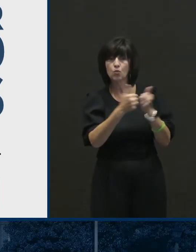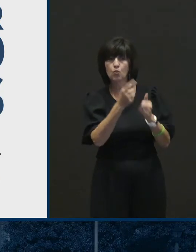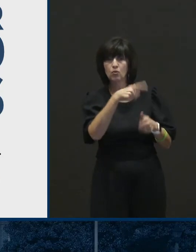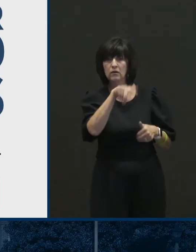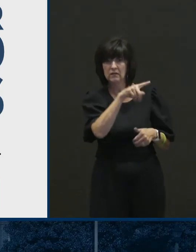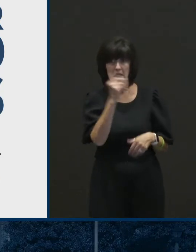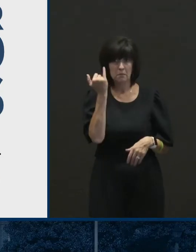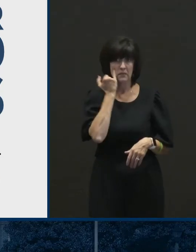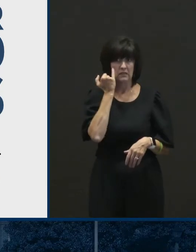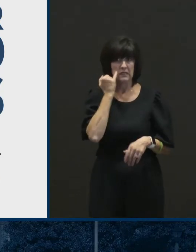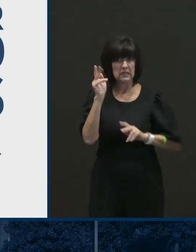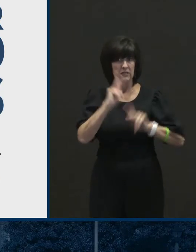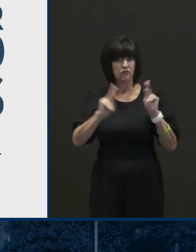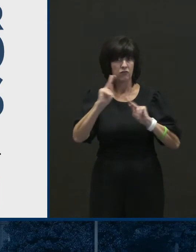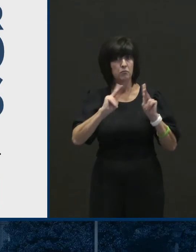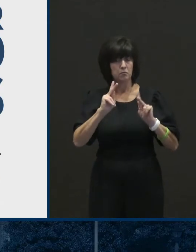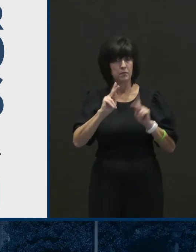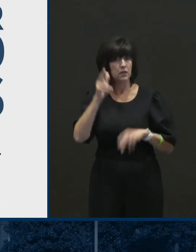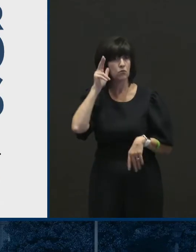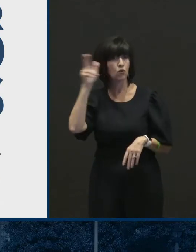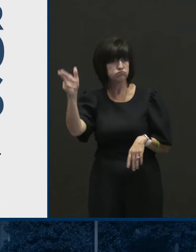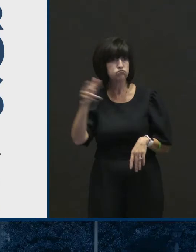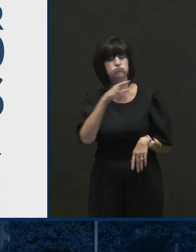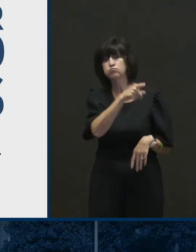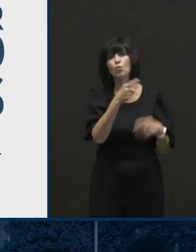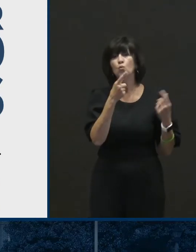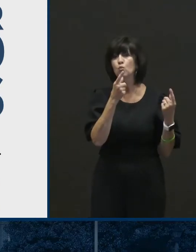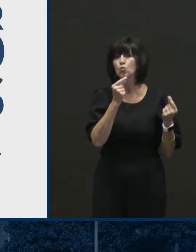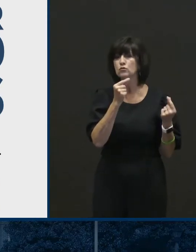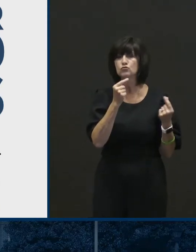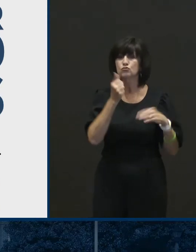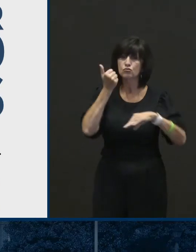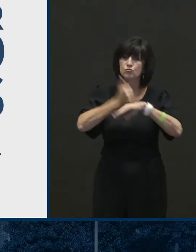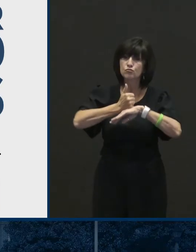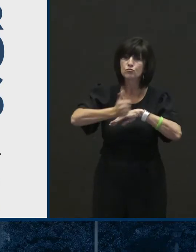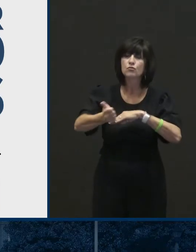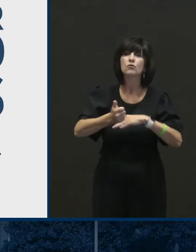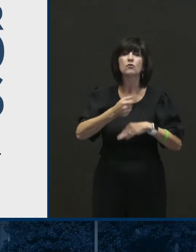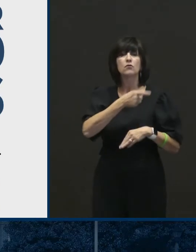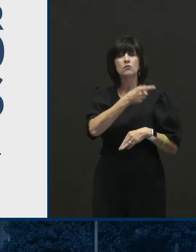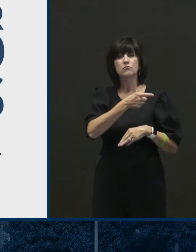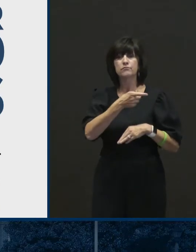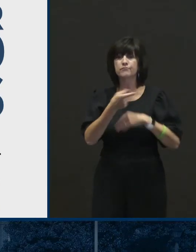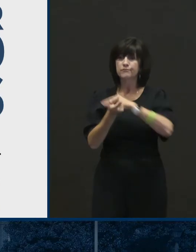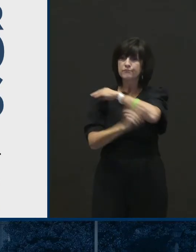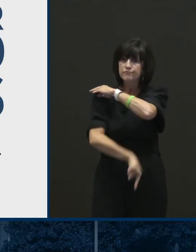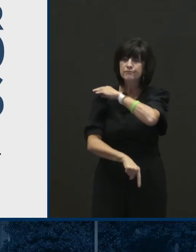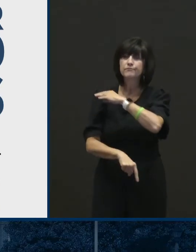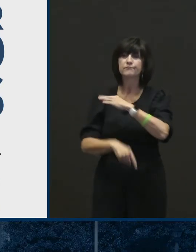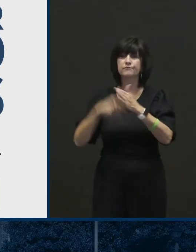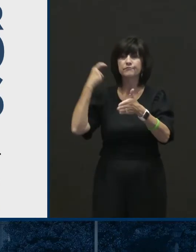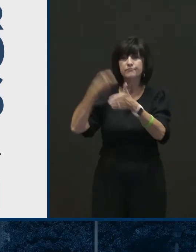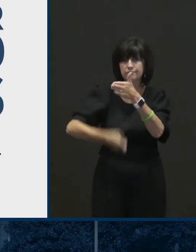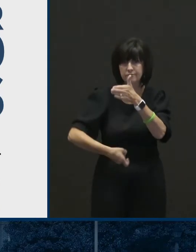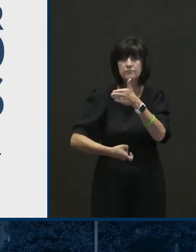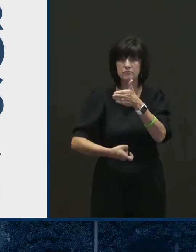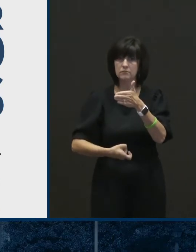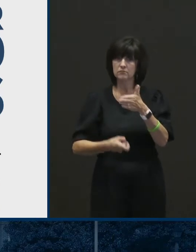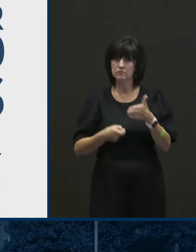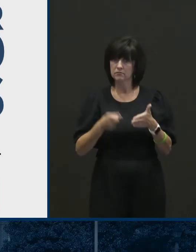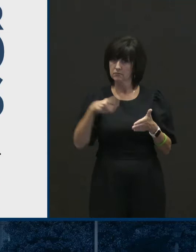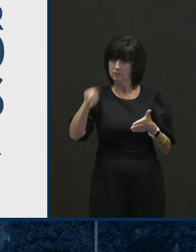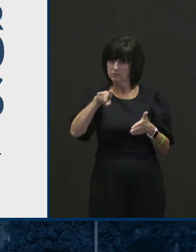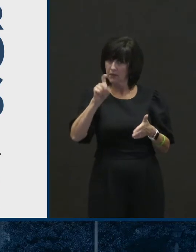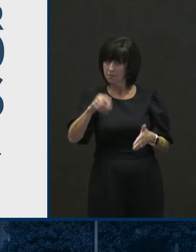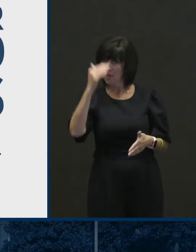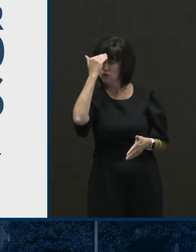in terms of off-campus gatherings, and making sure that that message is delivered and received so that we can prevent